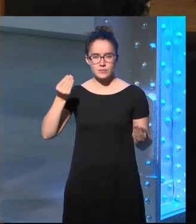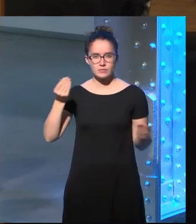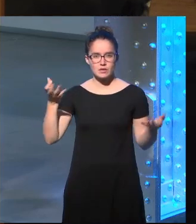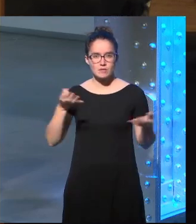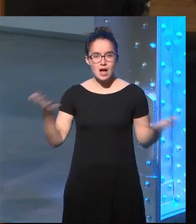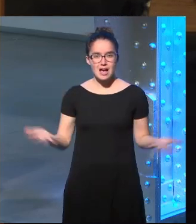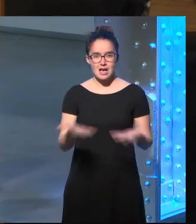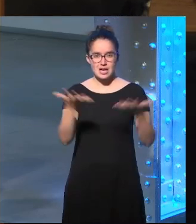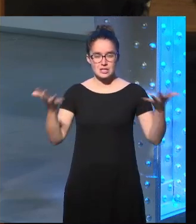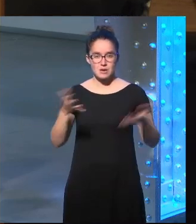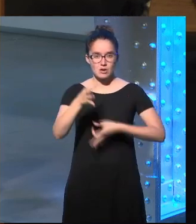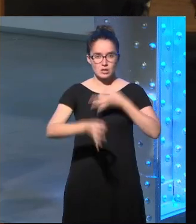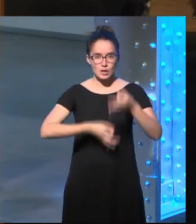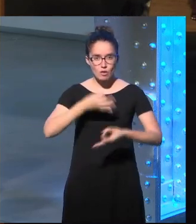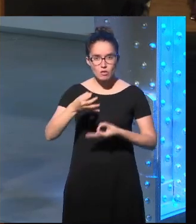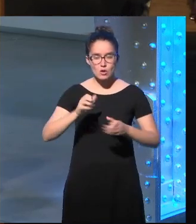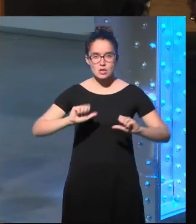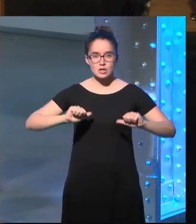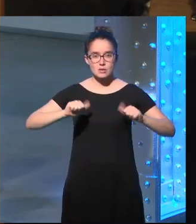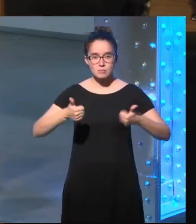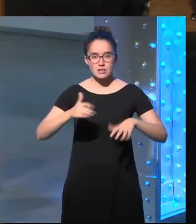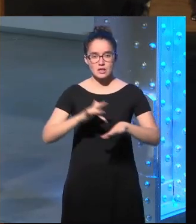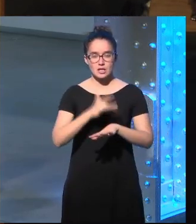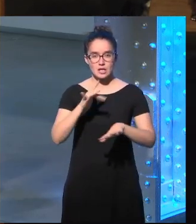with the businesses, and I think that we should